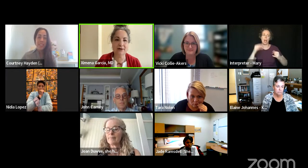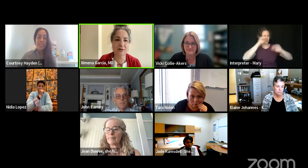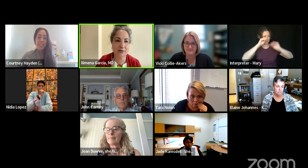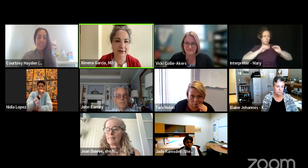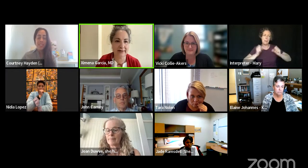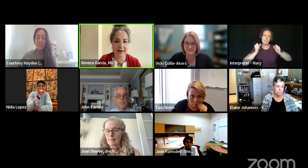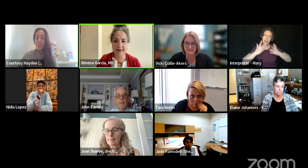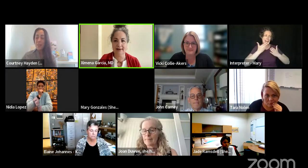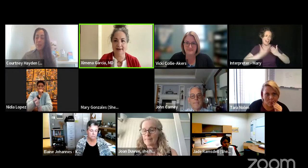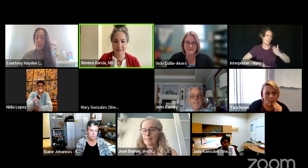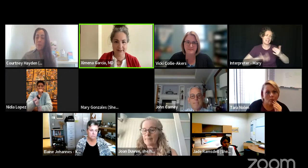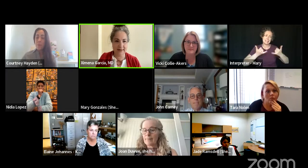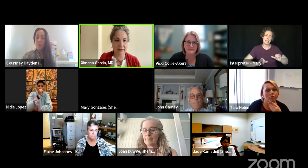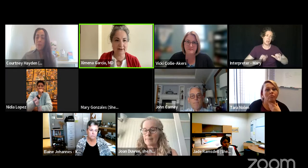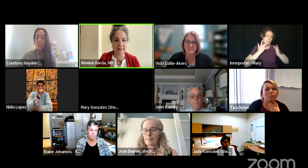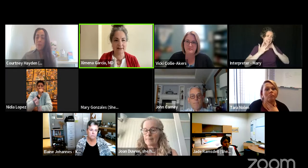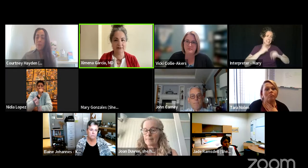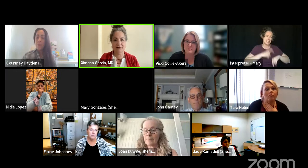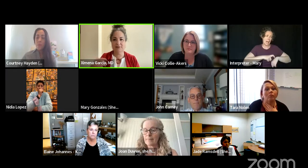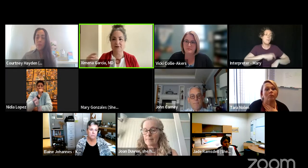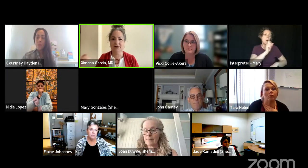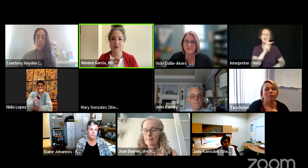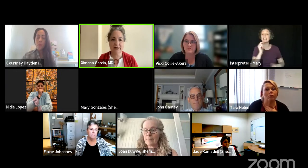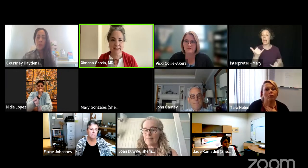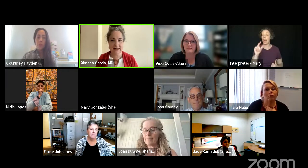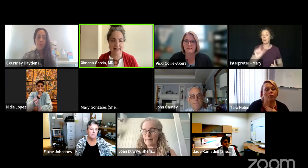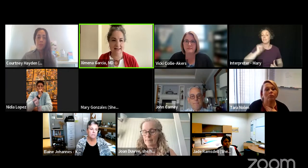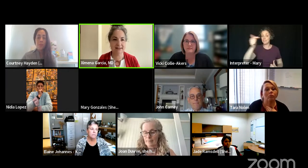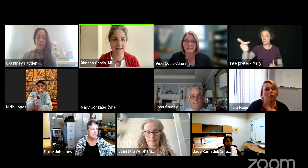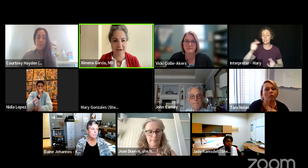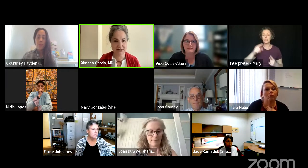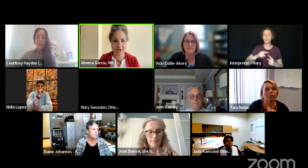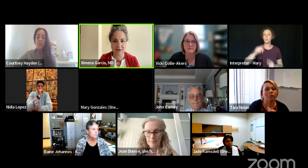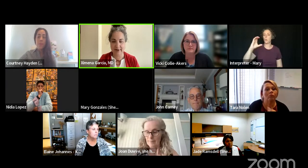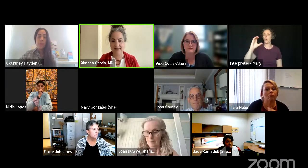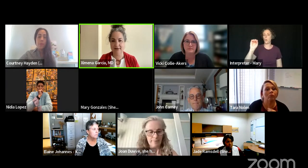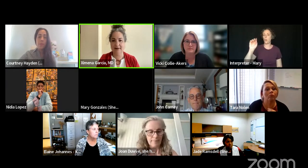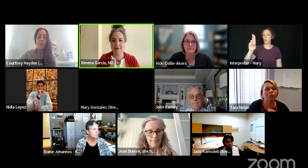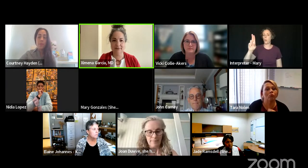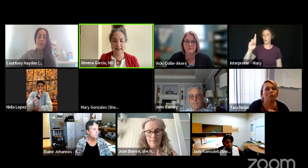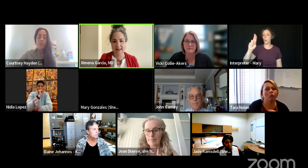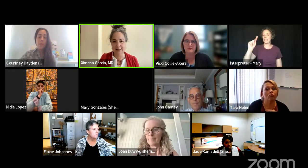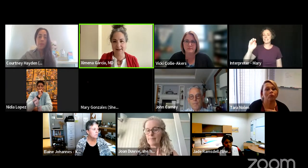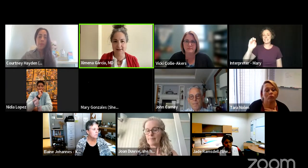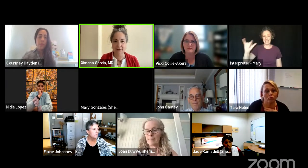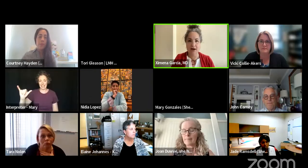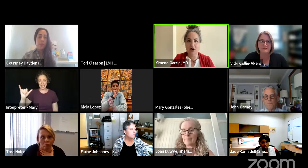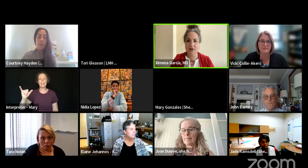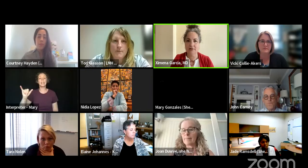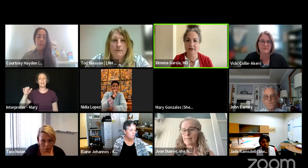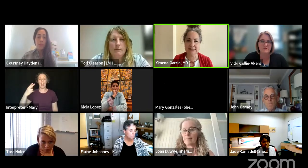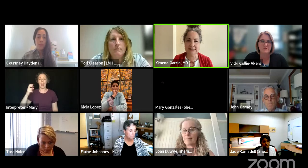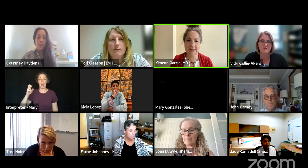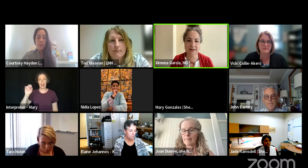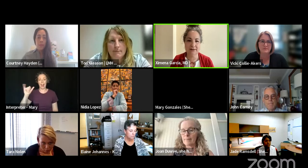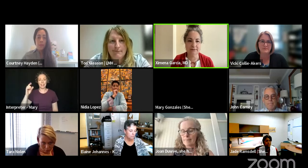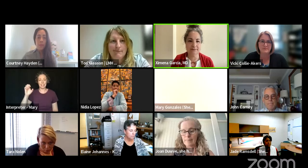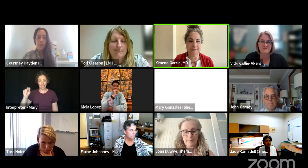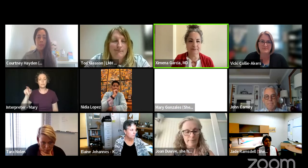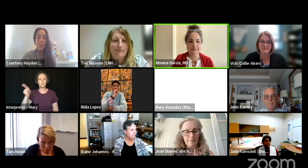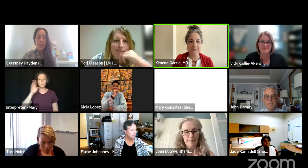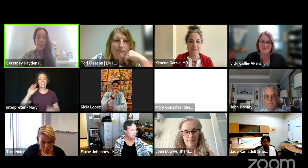Okay, so with that update, I'm now going to pass the floor to Courtney Hayden to introduce our panel, and we can get into the heart of our